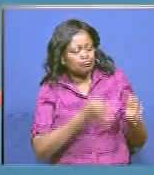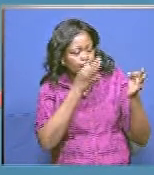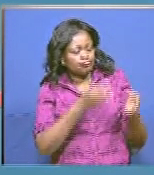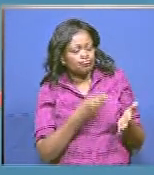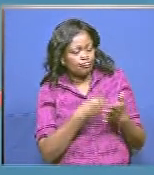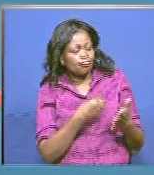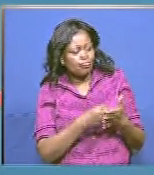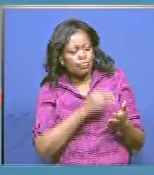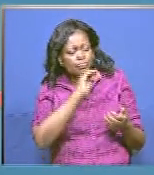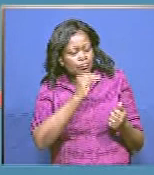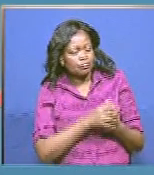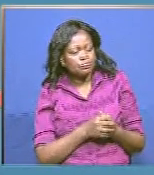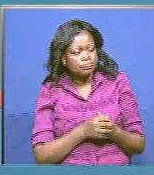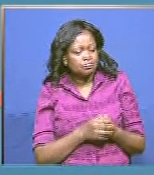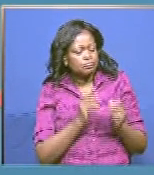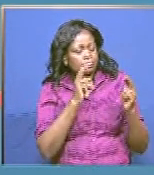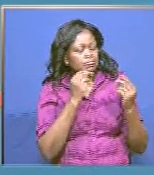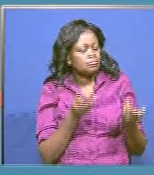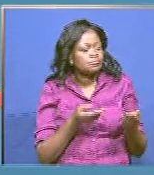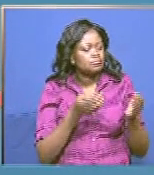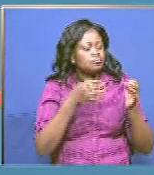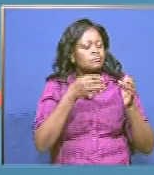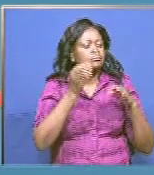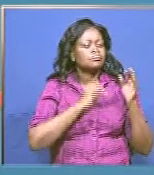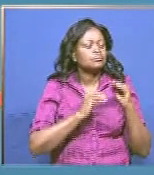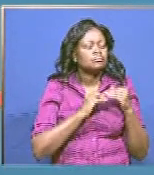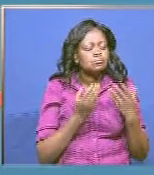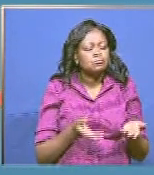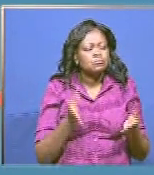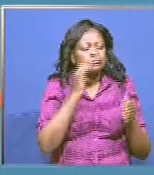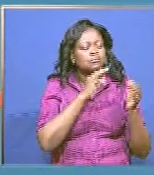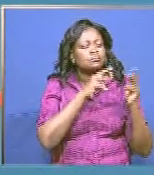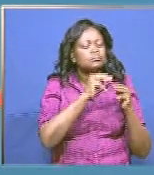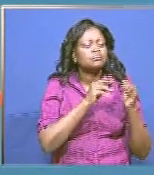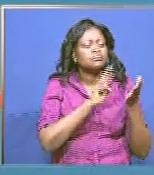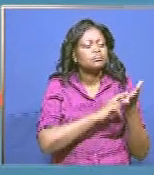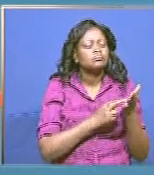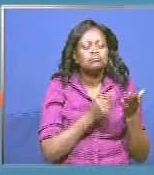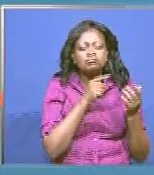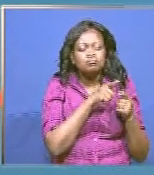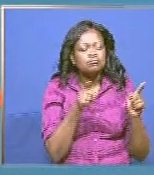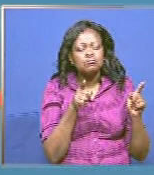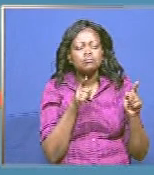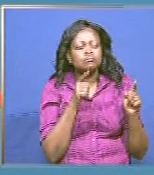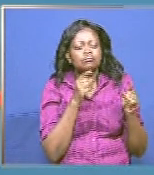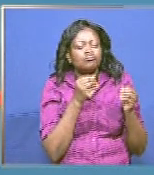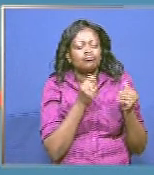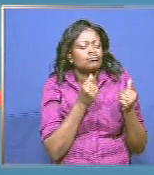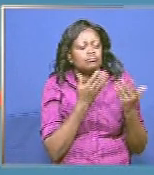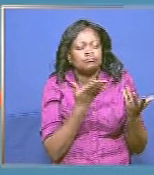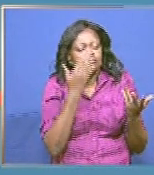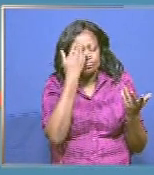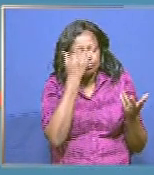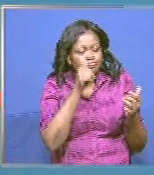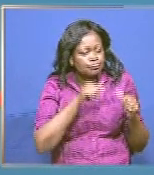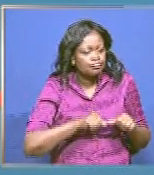revenue within the county, the issues about graft, the issues of mismanaging resources. How are you, you know, dealing with this? Because it